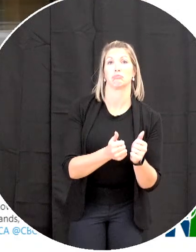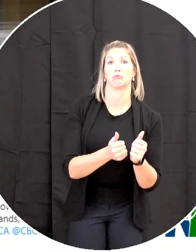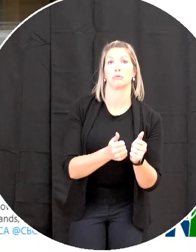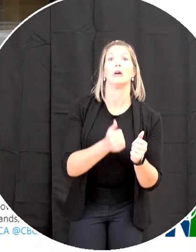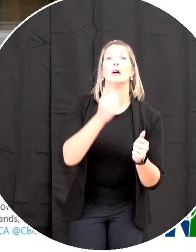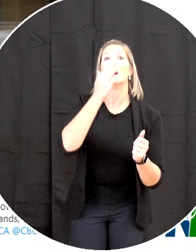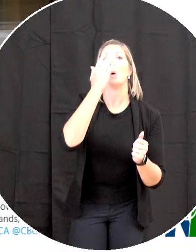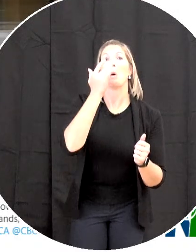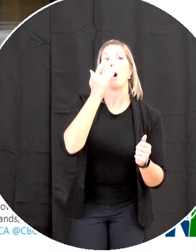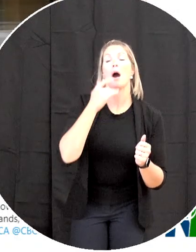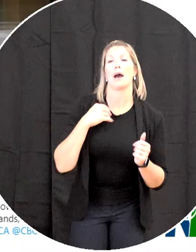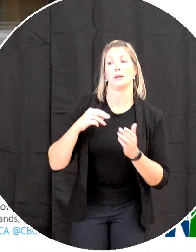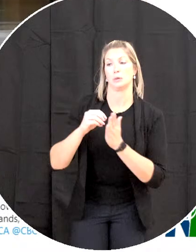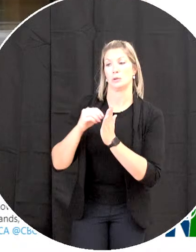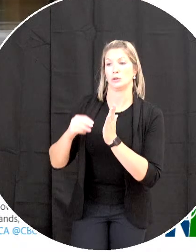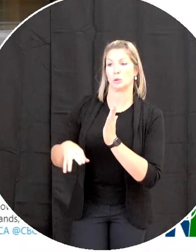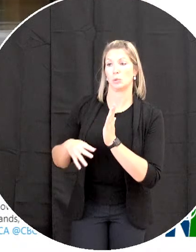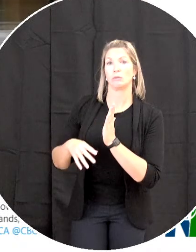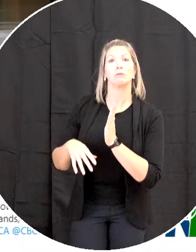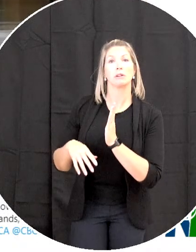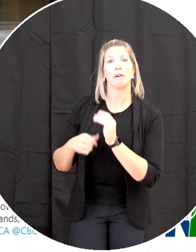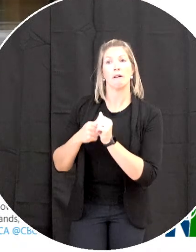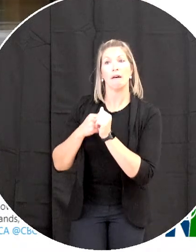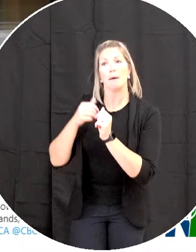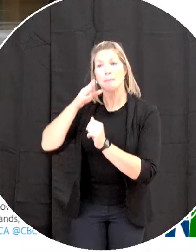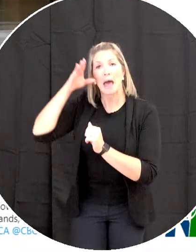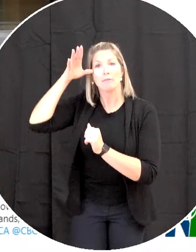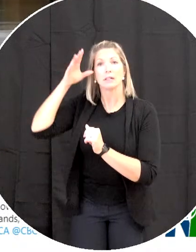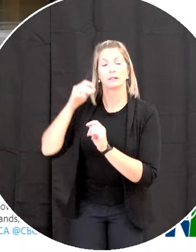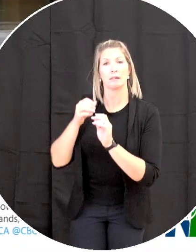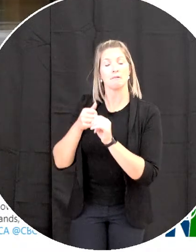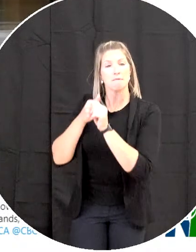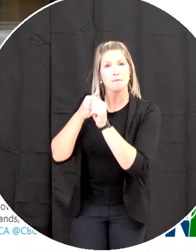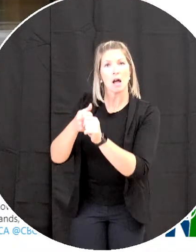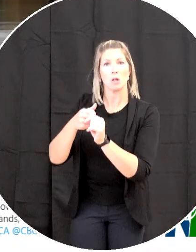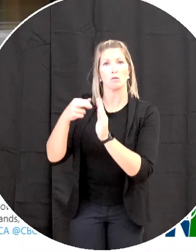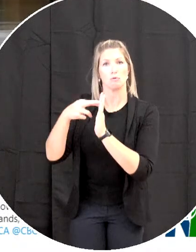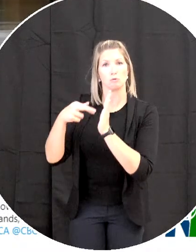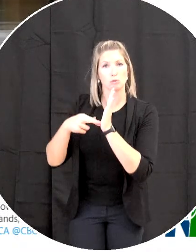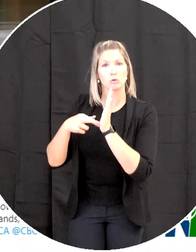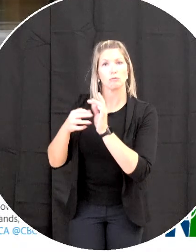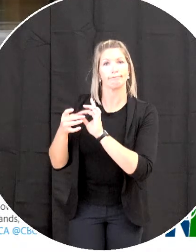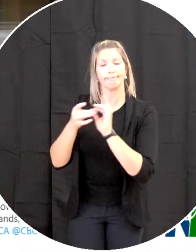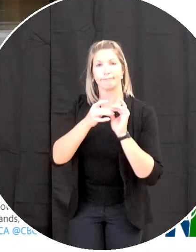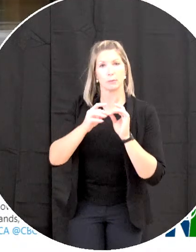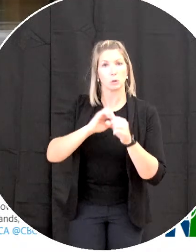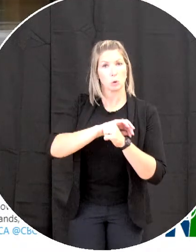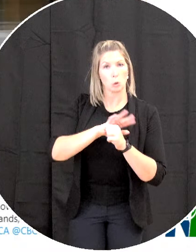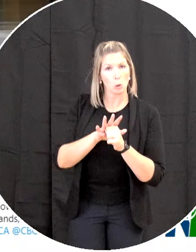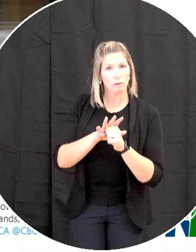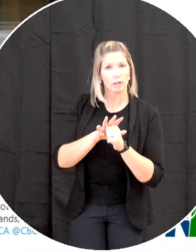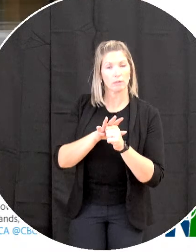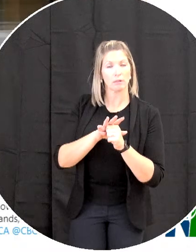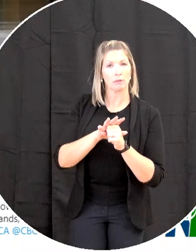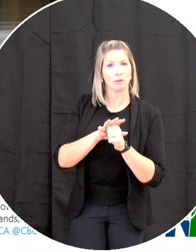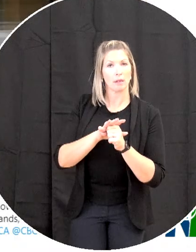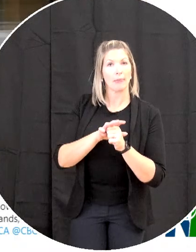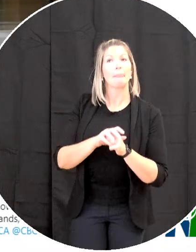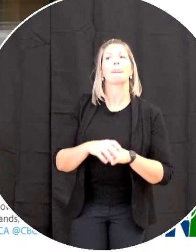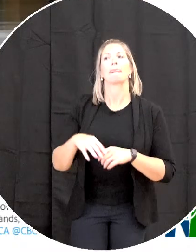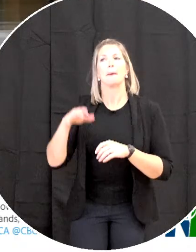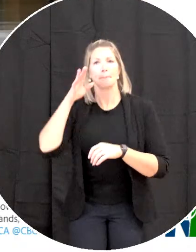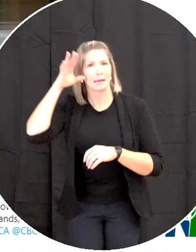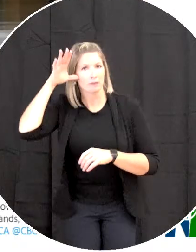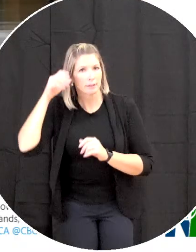the checklist from the Chief Medical Officer of Health with respect to COVID-19 screening. Parents, families, students are following